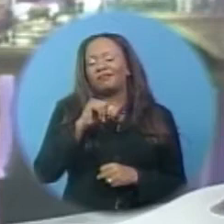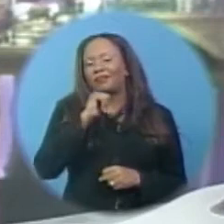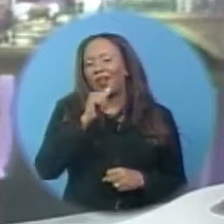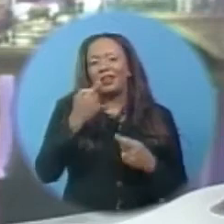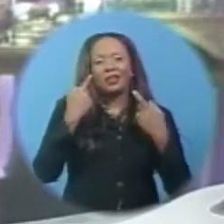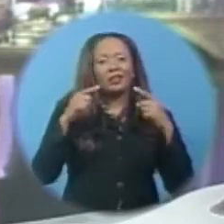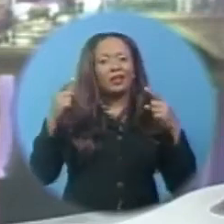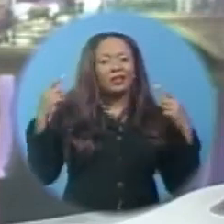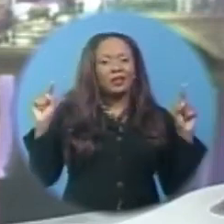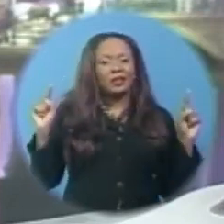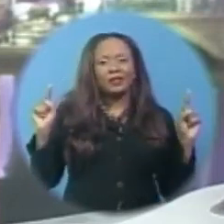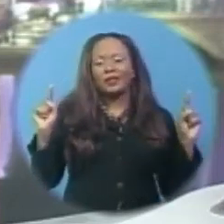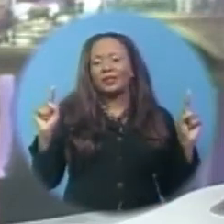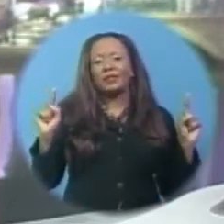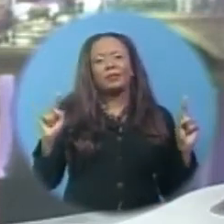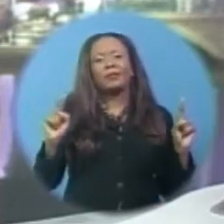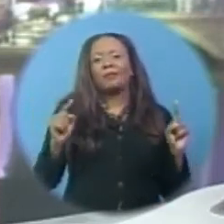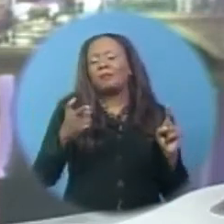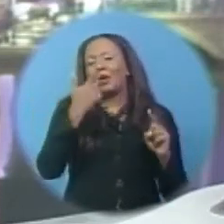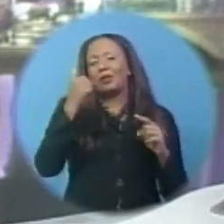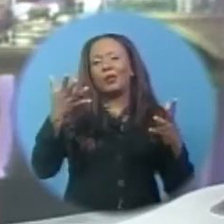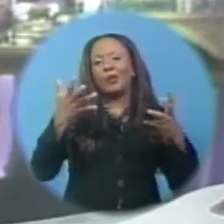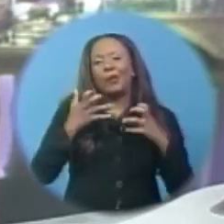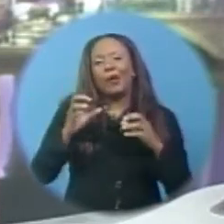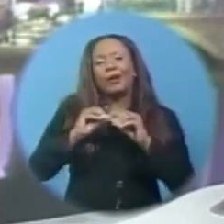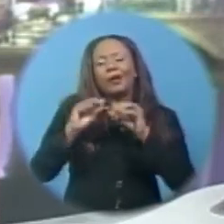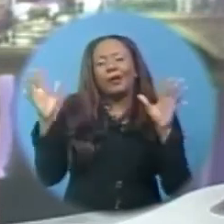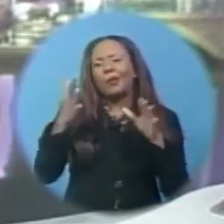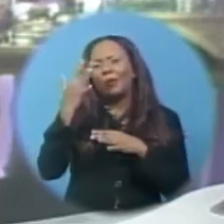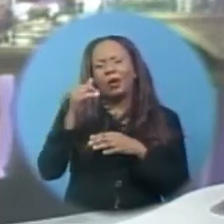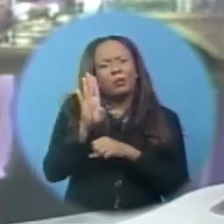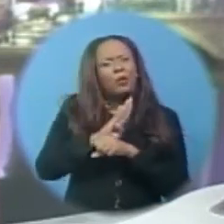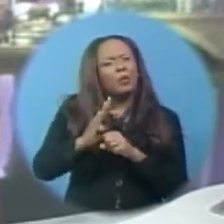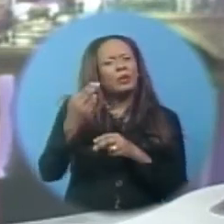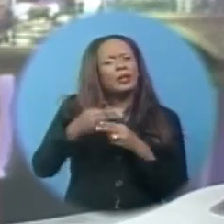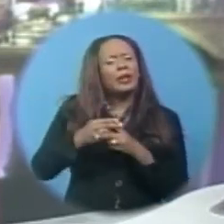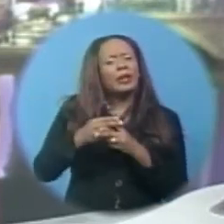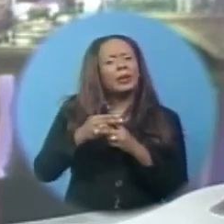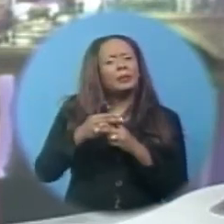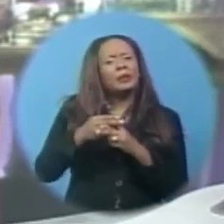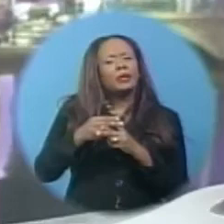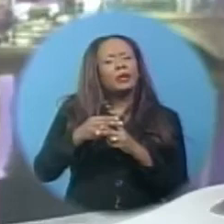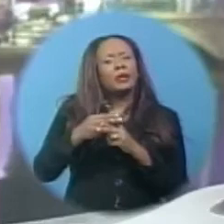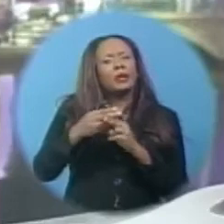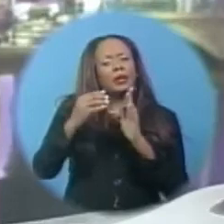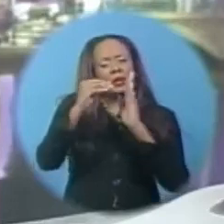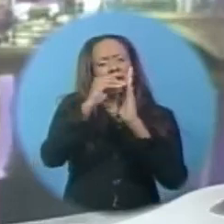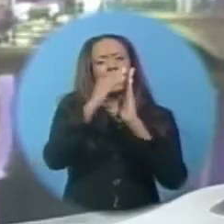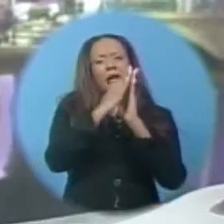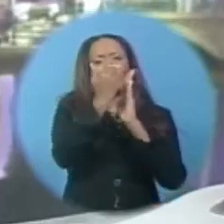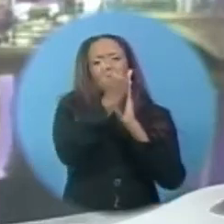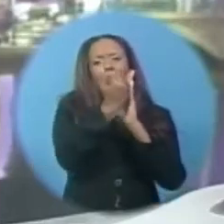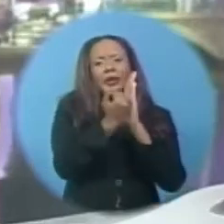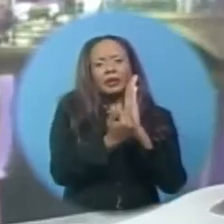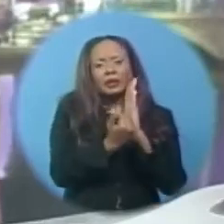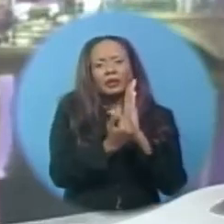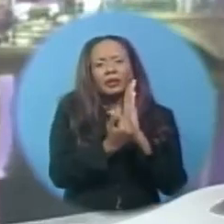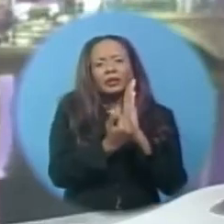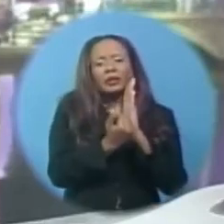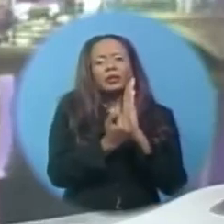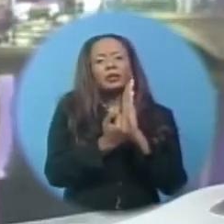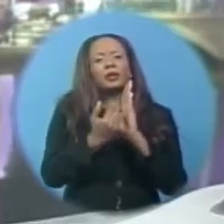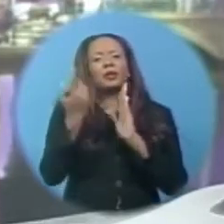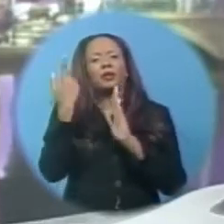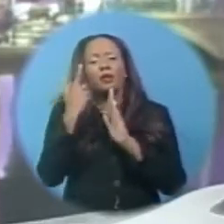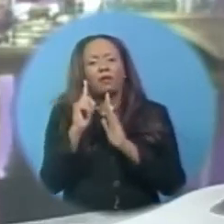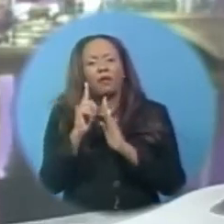unsuccessfully sought clarity from the EU as to why Barbados was included on a list of non-cooperative tax jurisdictions. Describing